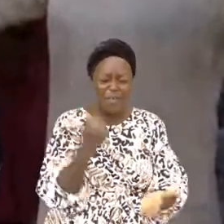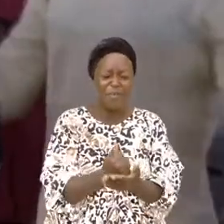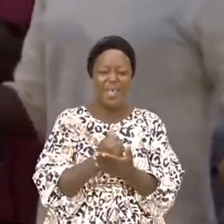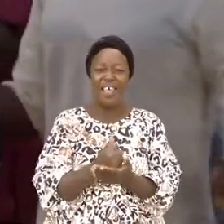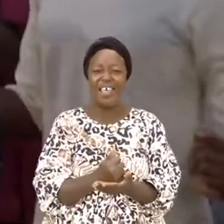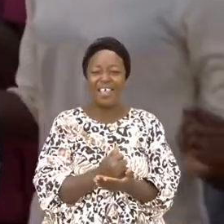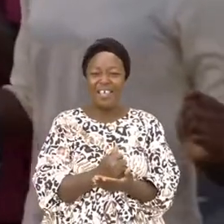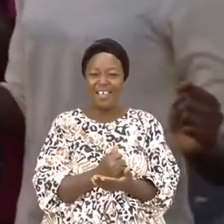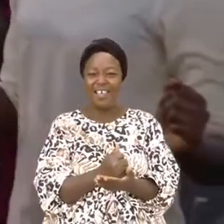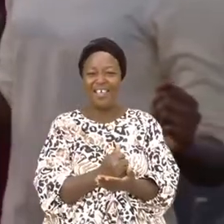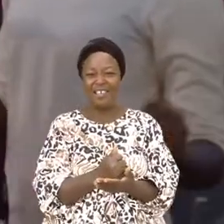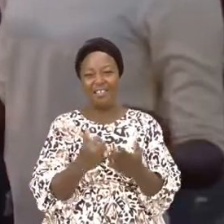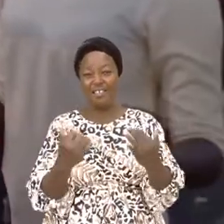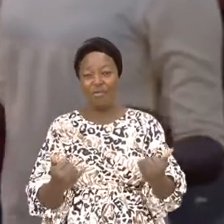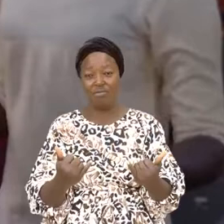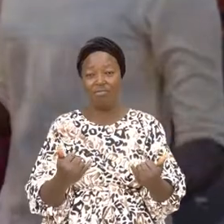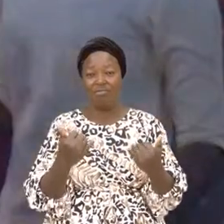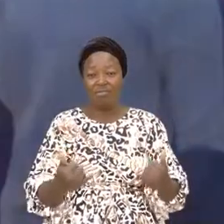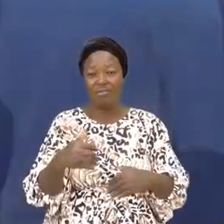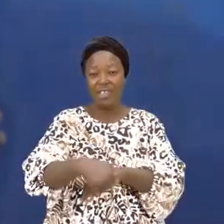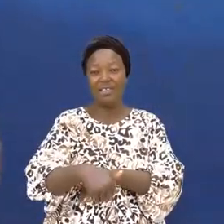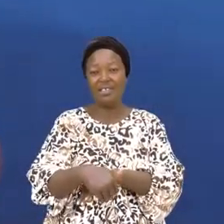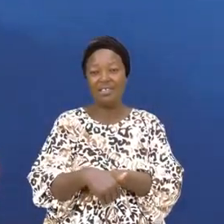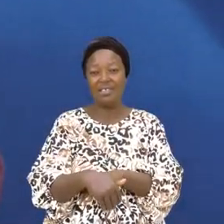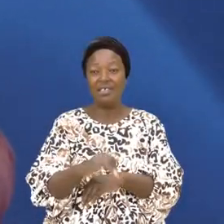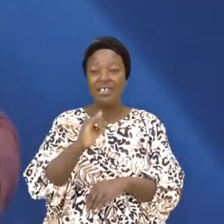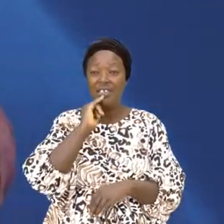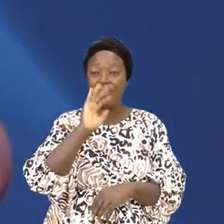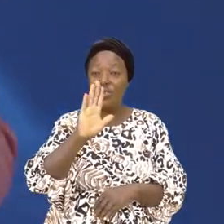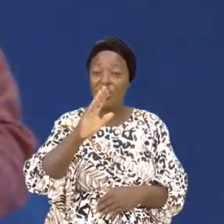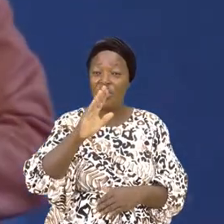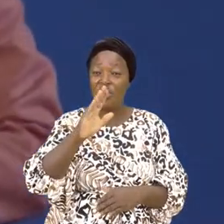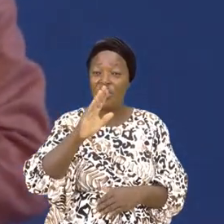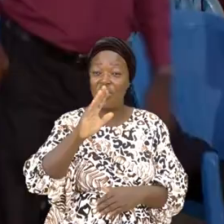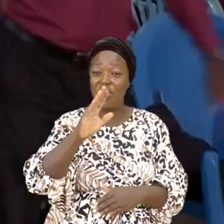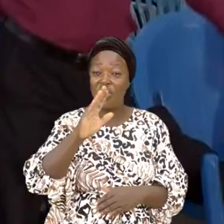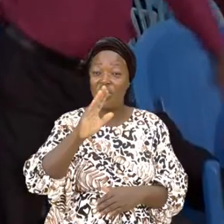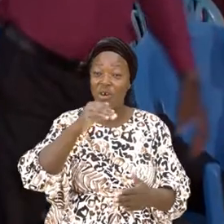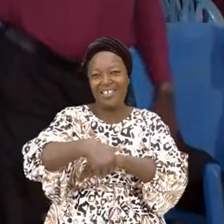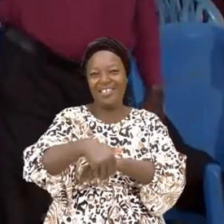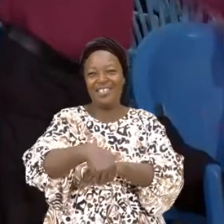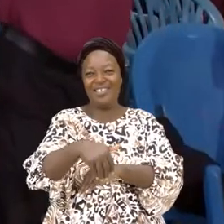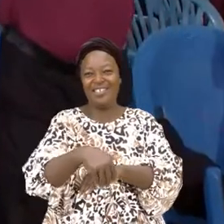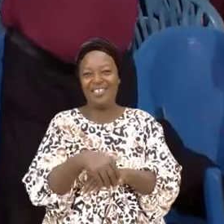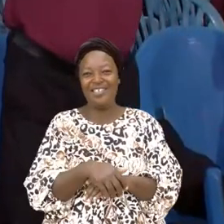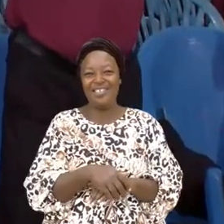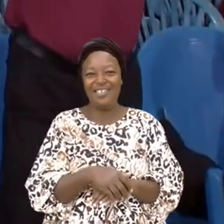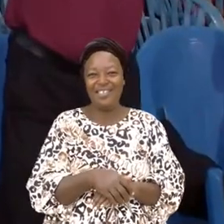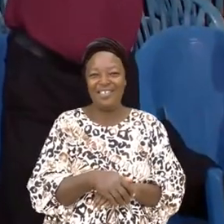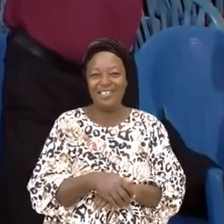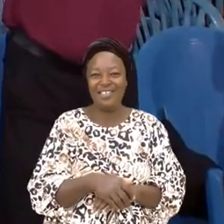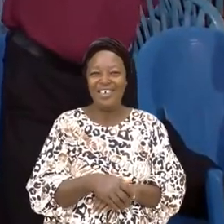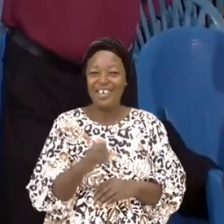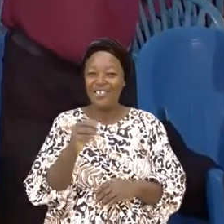Amen. Now, tonight is your amen night. And so be